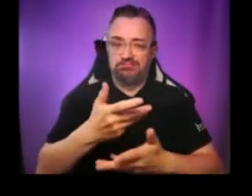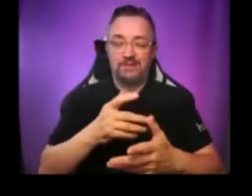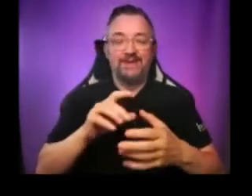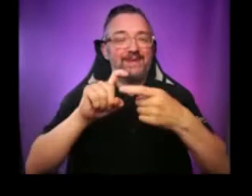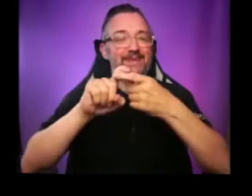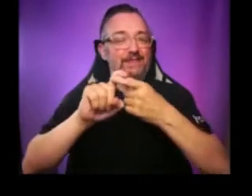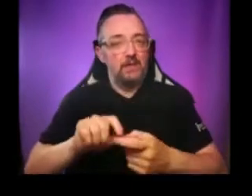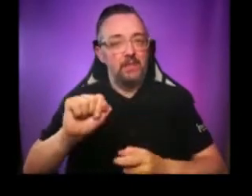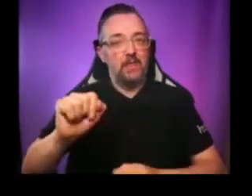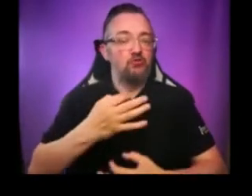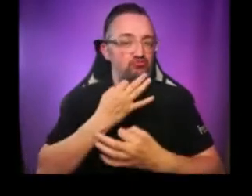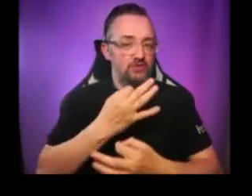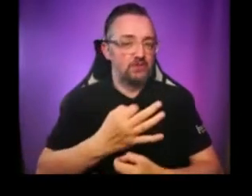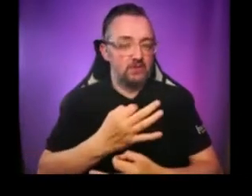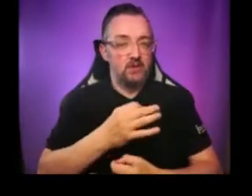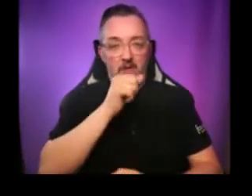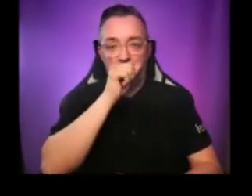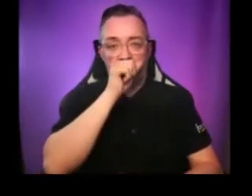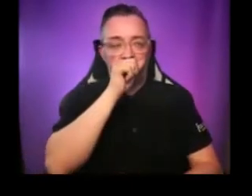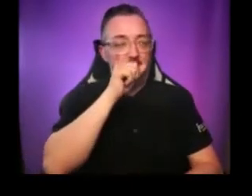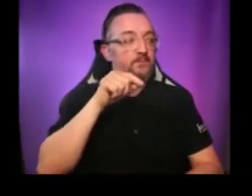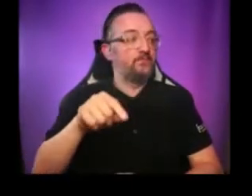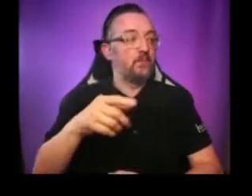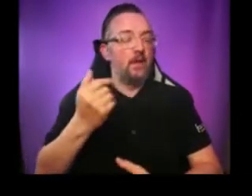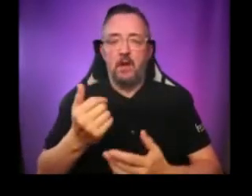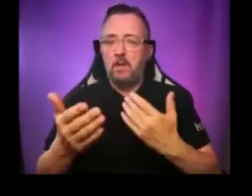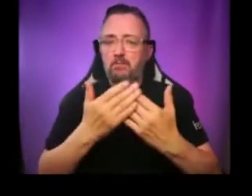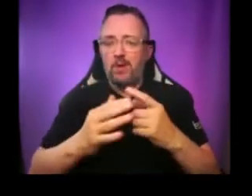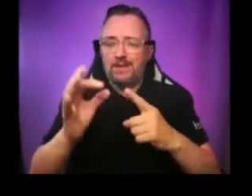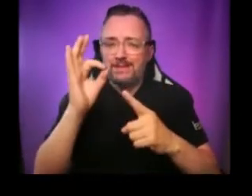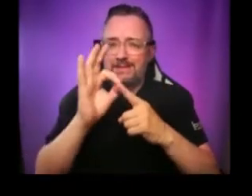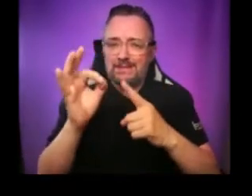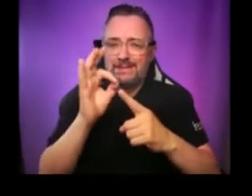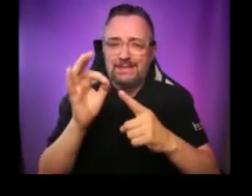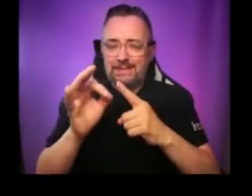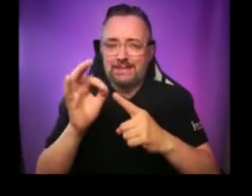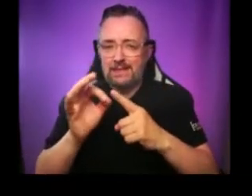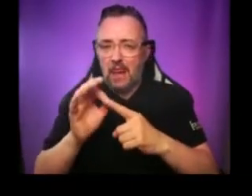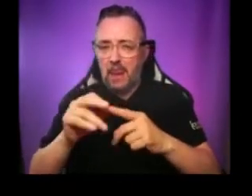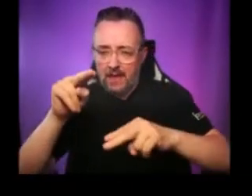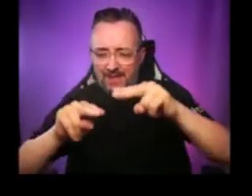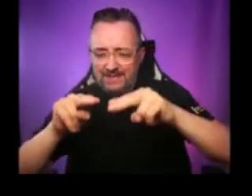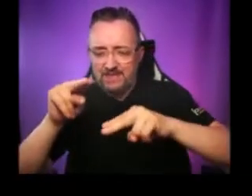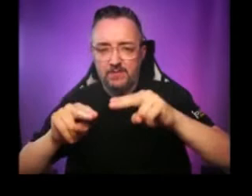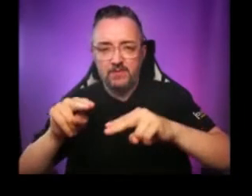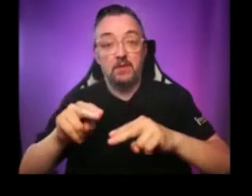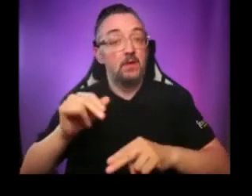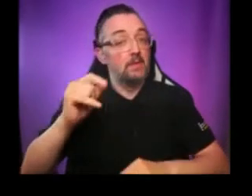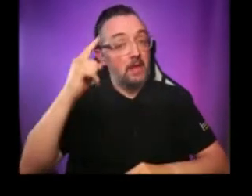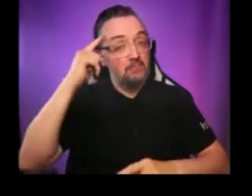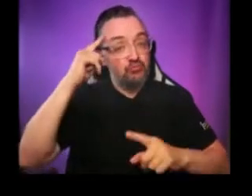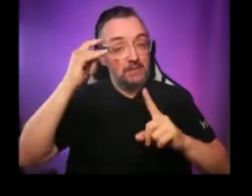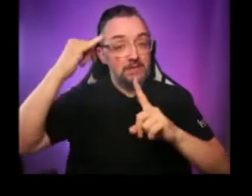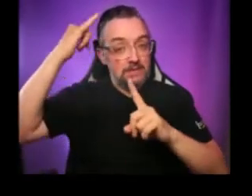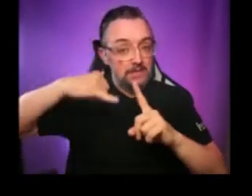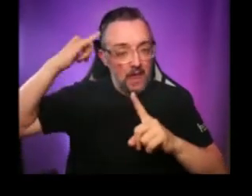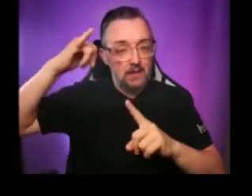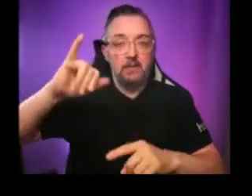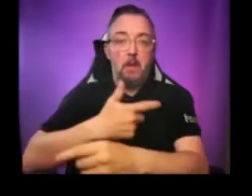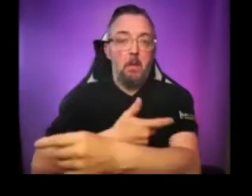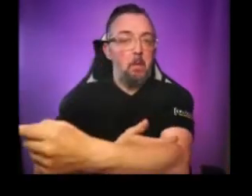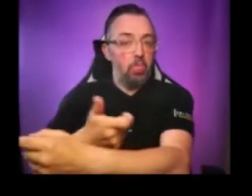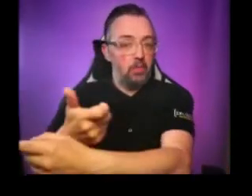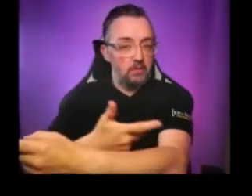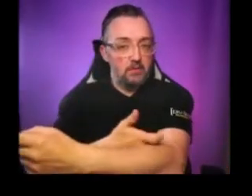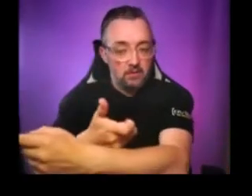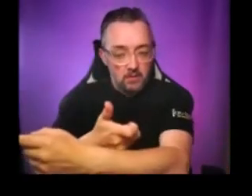specific risk. This would allow for more detailed cognitive and biomarker assessments, possibly brain scans and blood tests, to determine